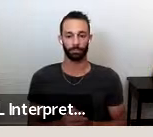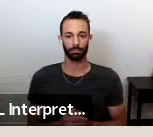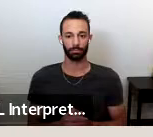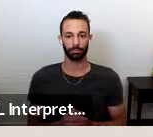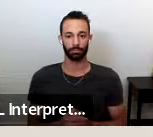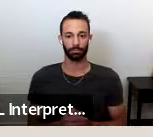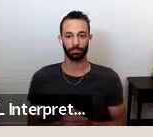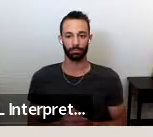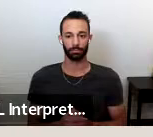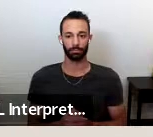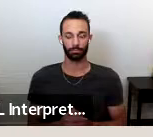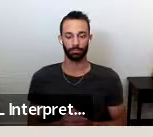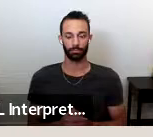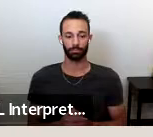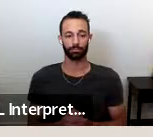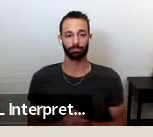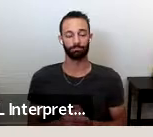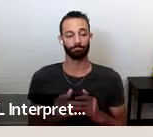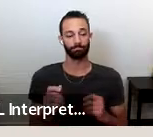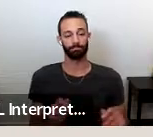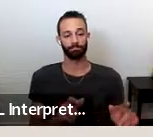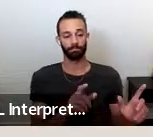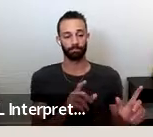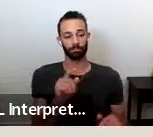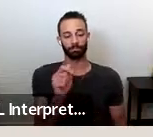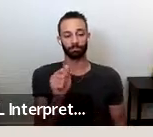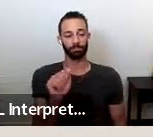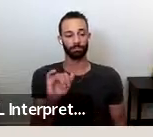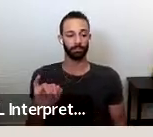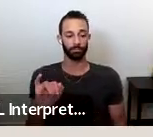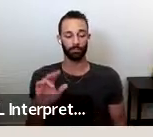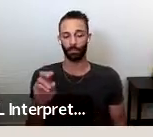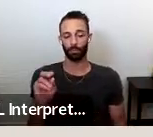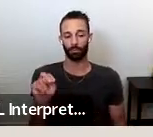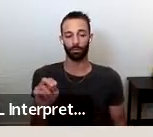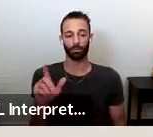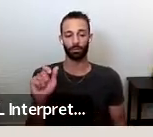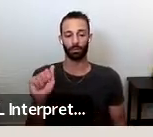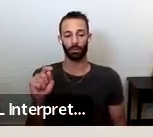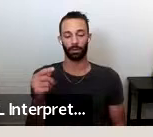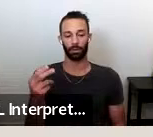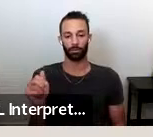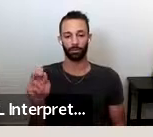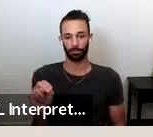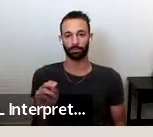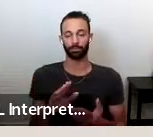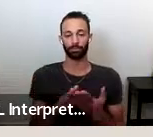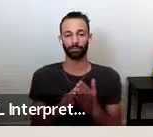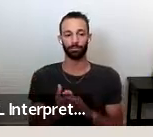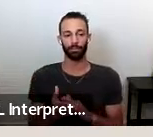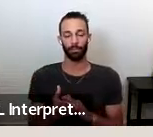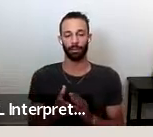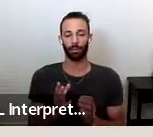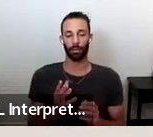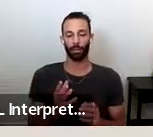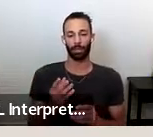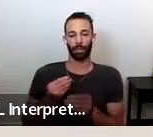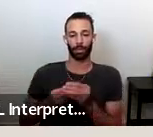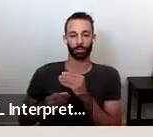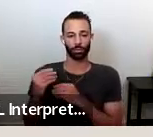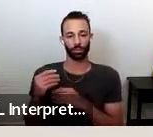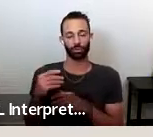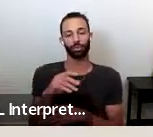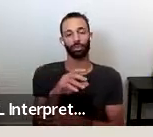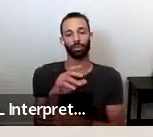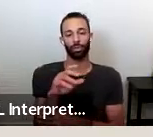Next, we're going to honor Tyvon Lathan, who became an ancestor August 4th, 2024.